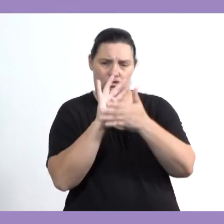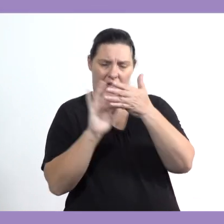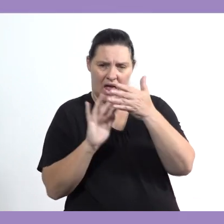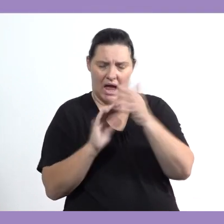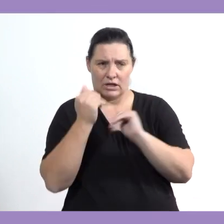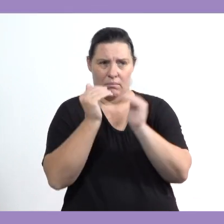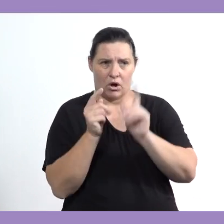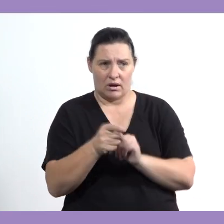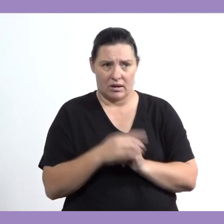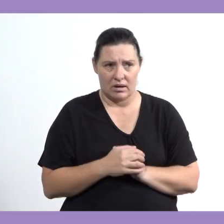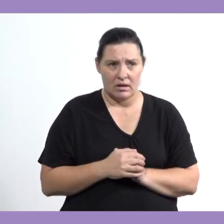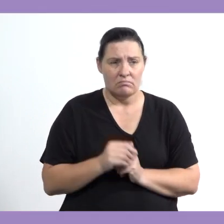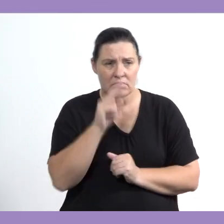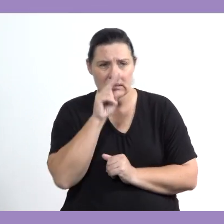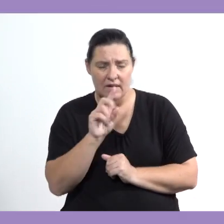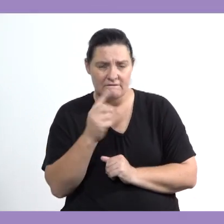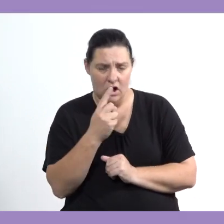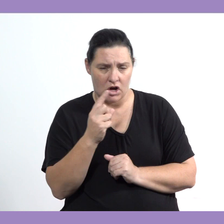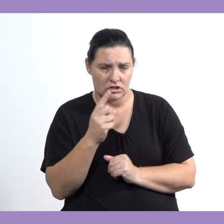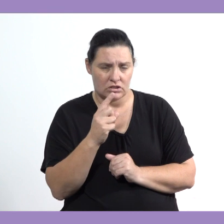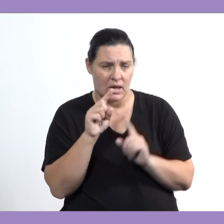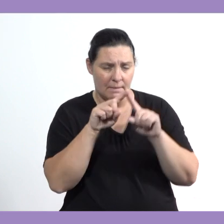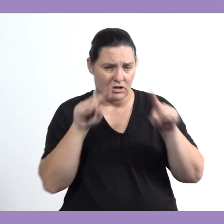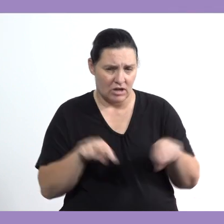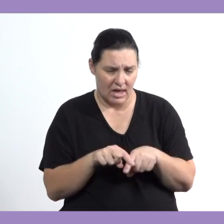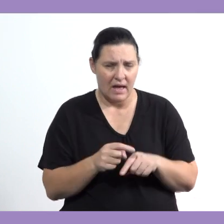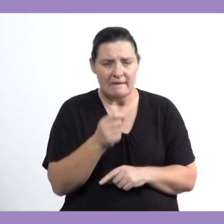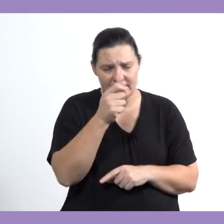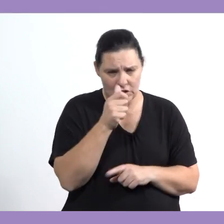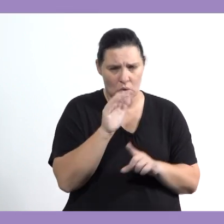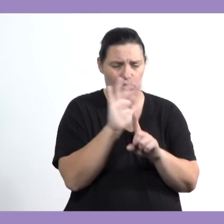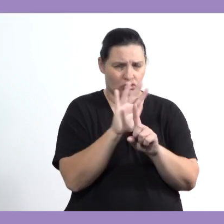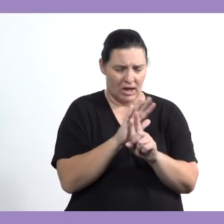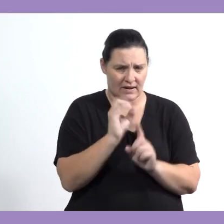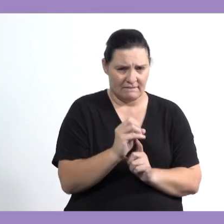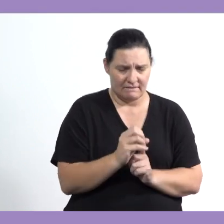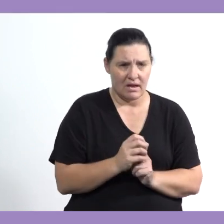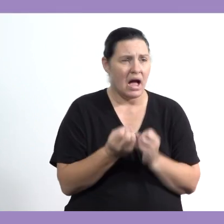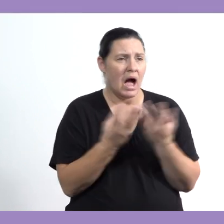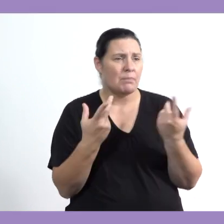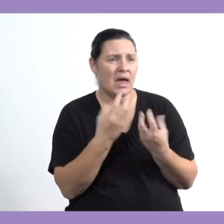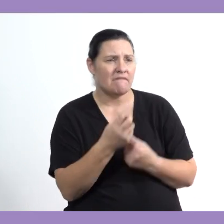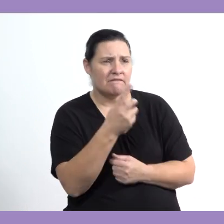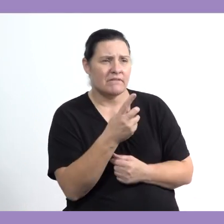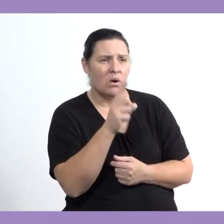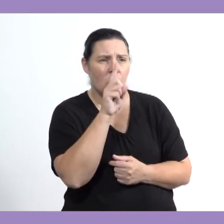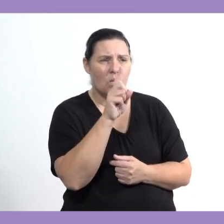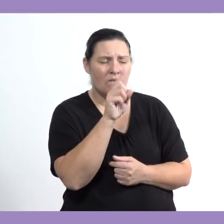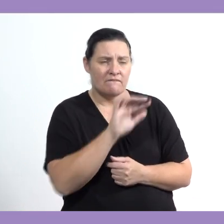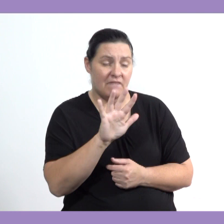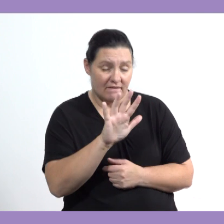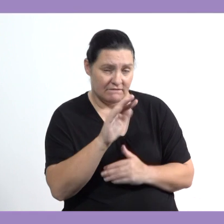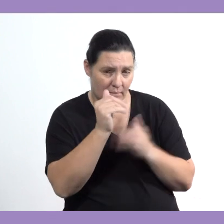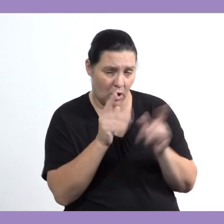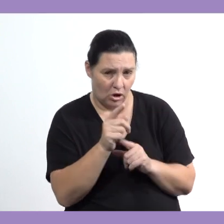shading the blocks. So we are going to look at the picture. The first picture has some few blocks shaded in. How many blocks do we have there? We